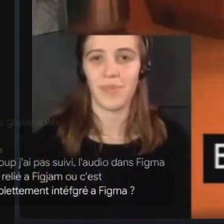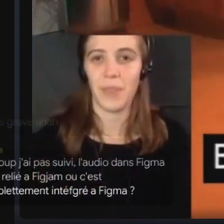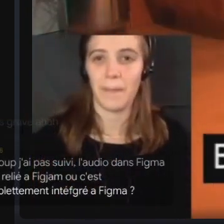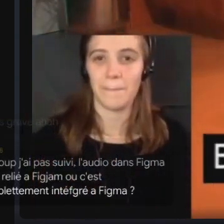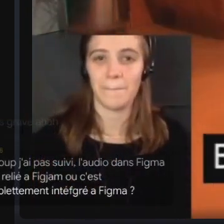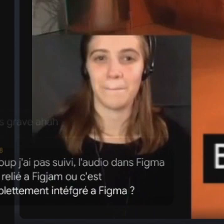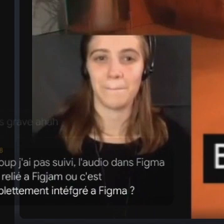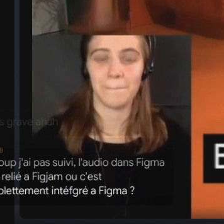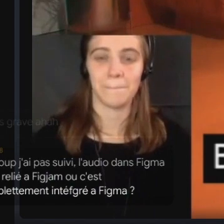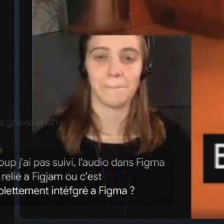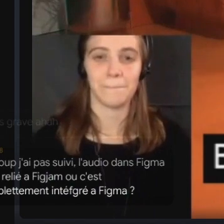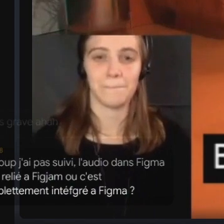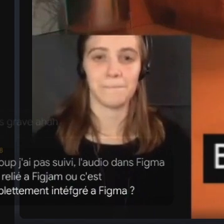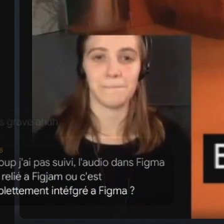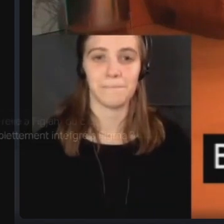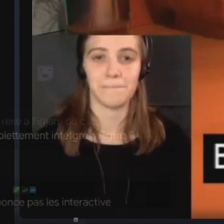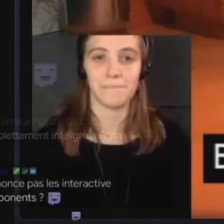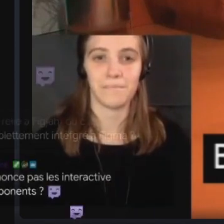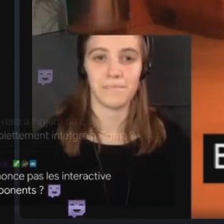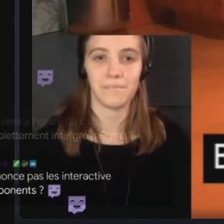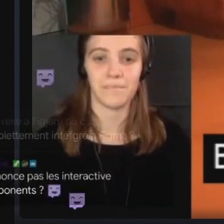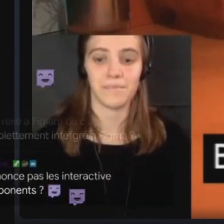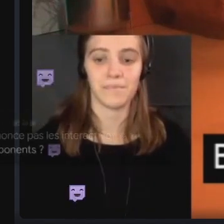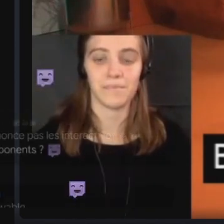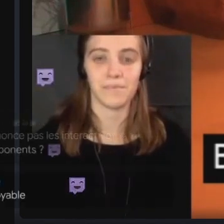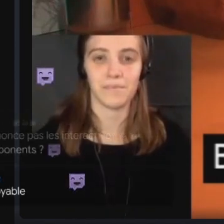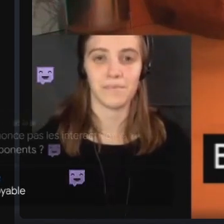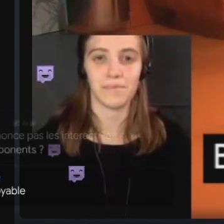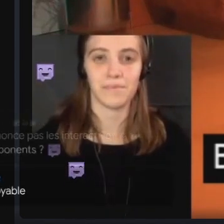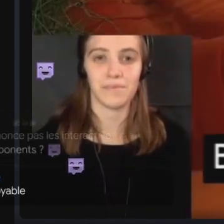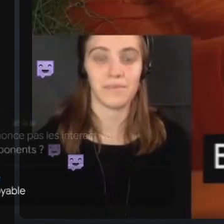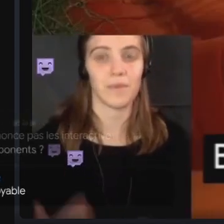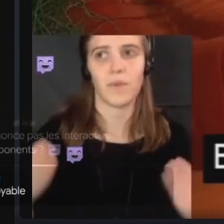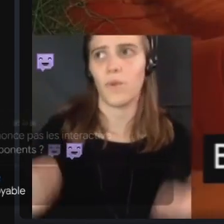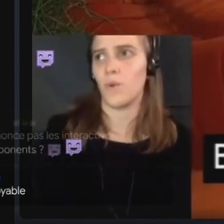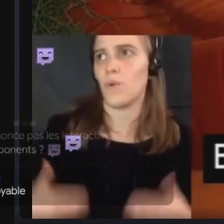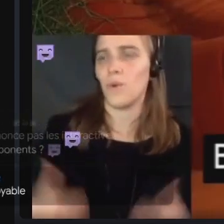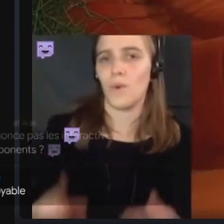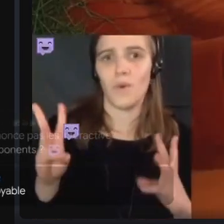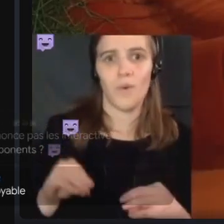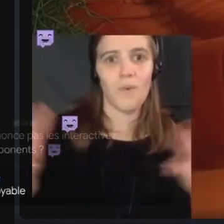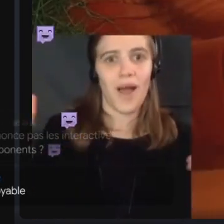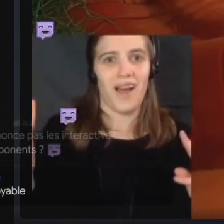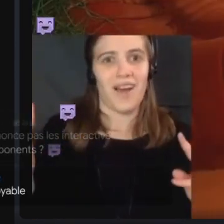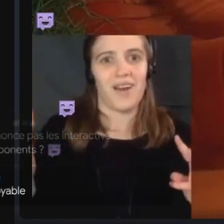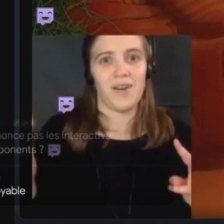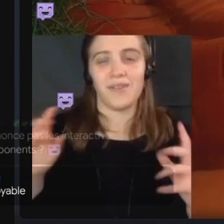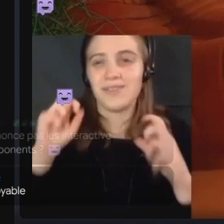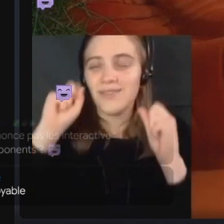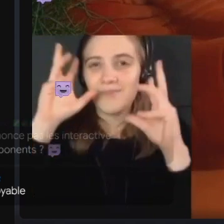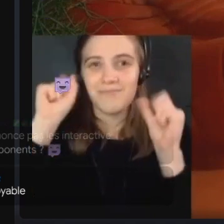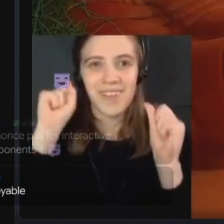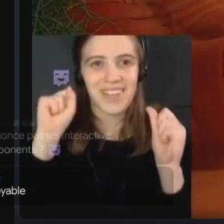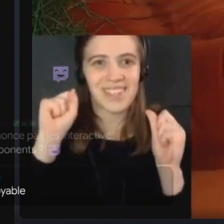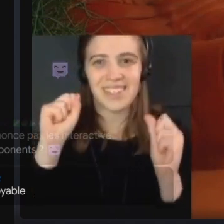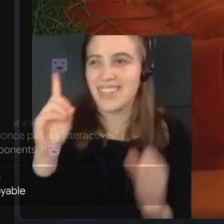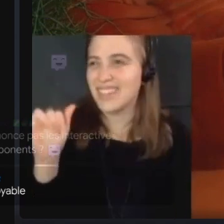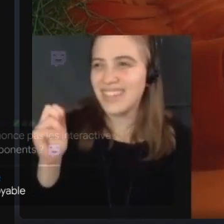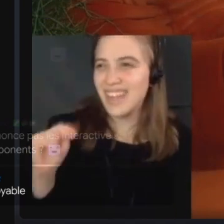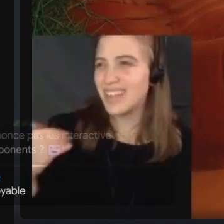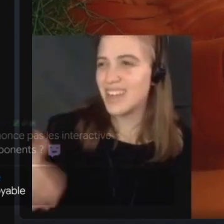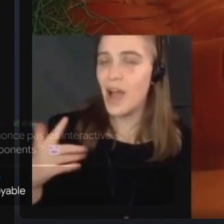pour l'instant. On va écouter un peu ce qu'ils nous disent. Ah bah, Wow. Dylan, il a fait son waouh, il est That parti. was Hein. amazing, Dylan. I'm so